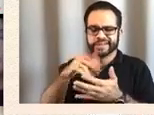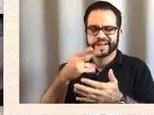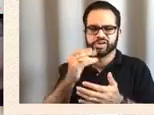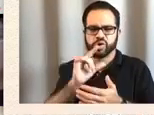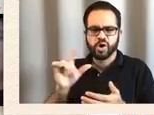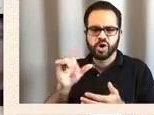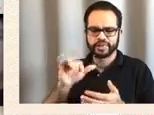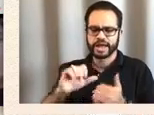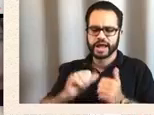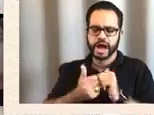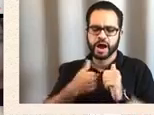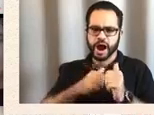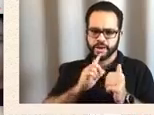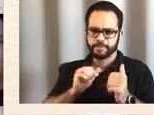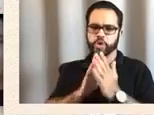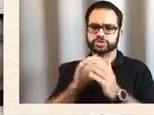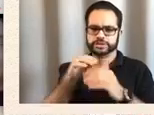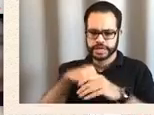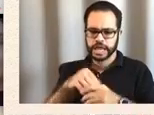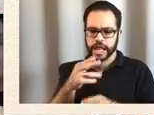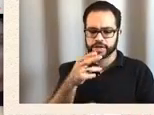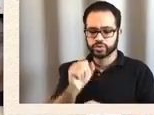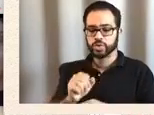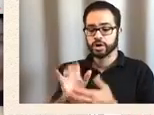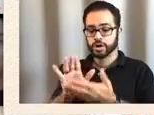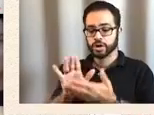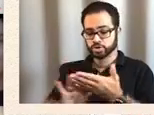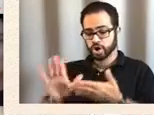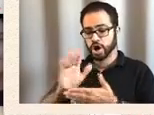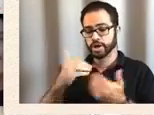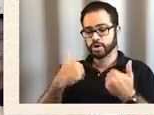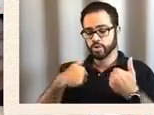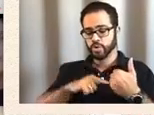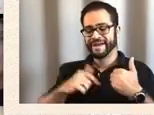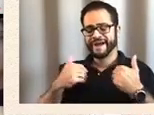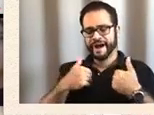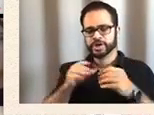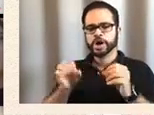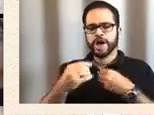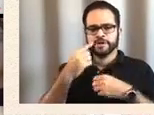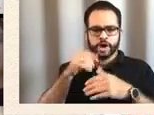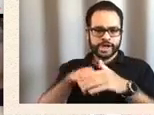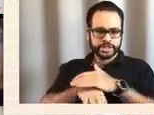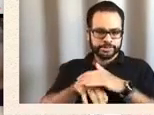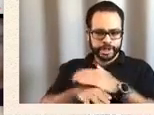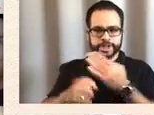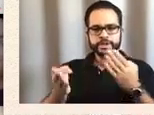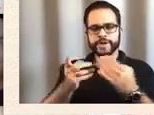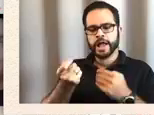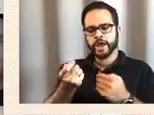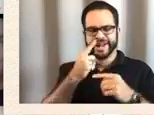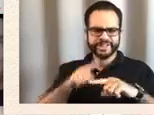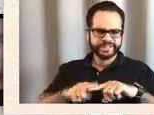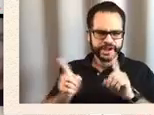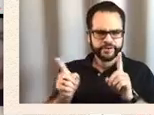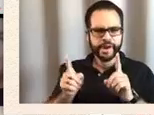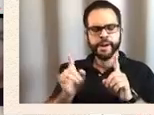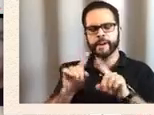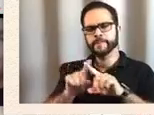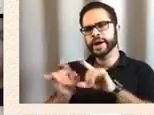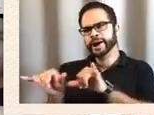high school. In college, we have the Office of Accessibility Services, which is a little bit different, but also takes some of those